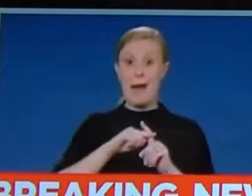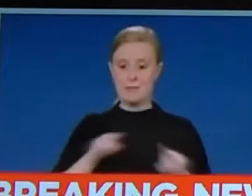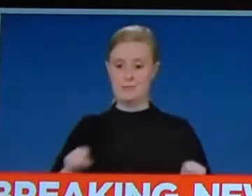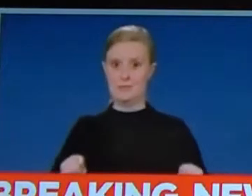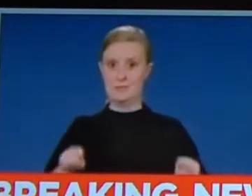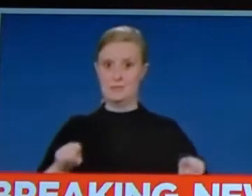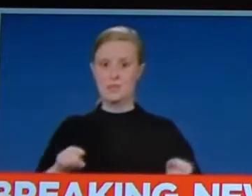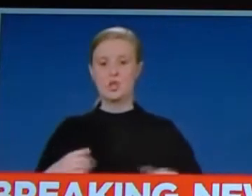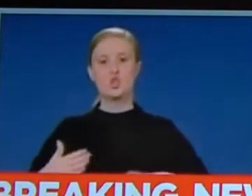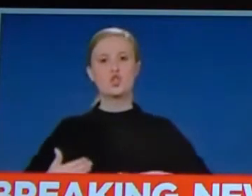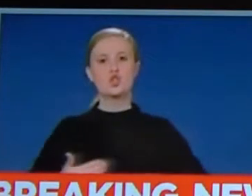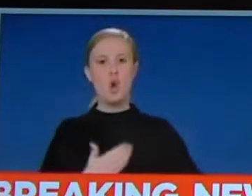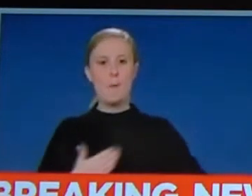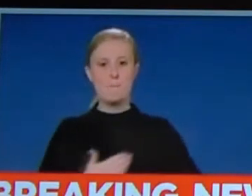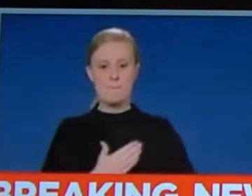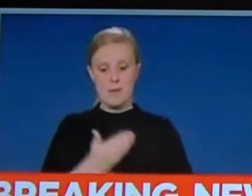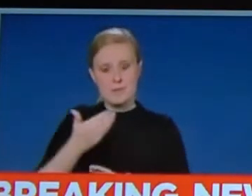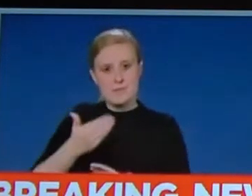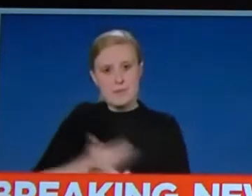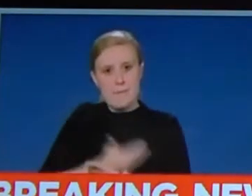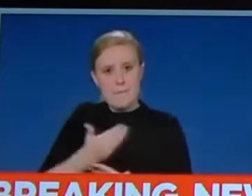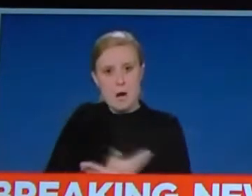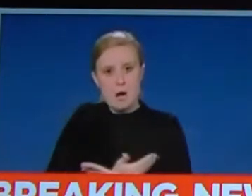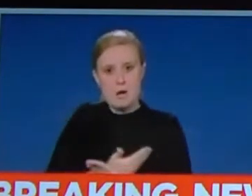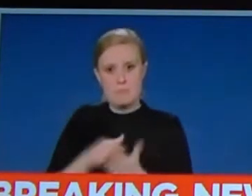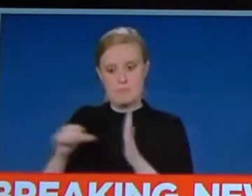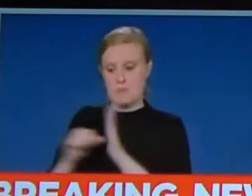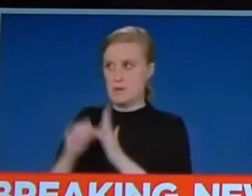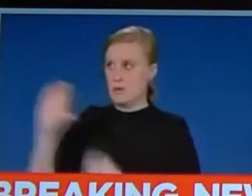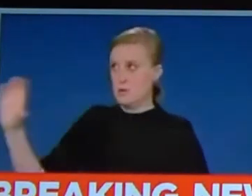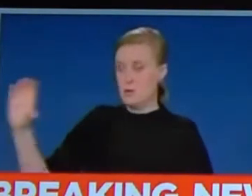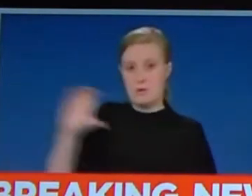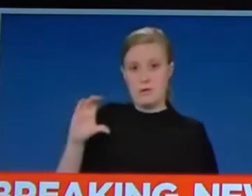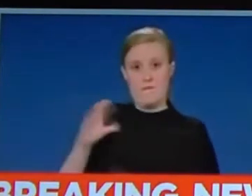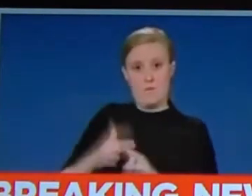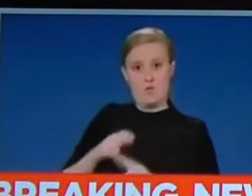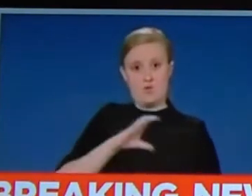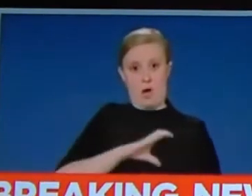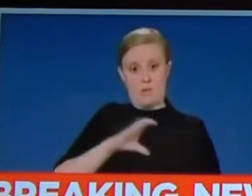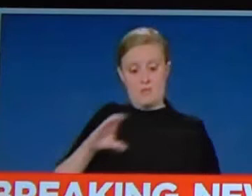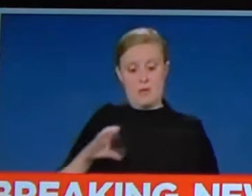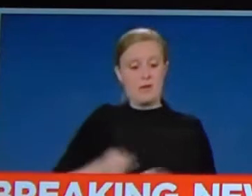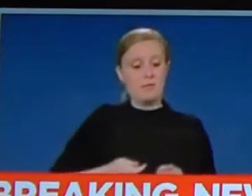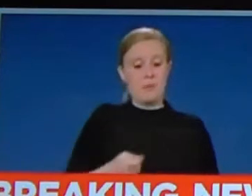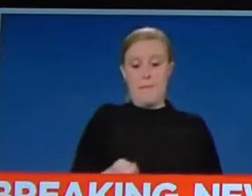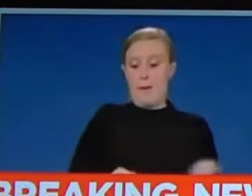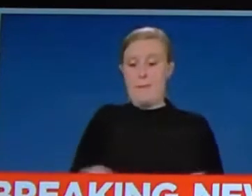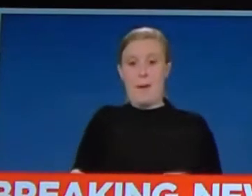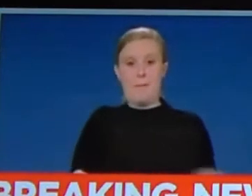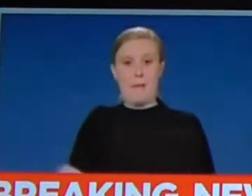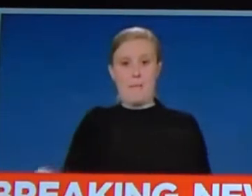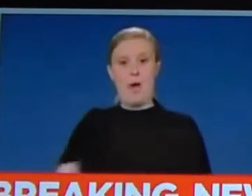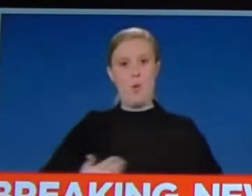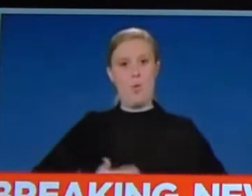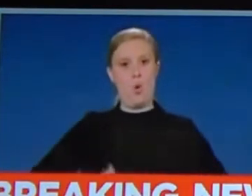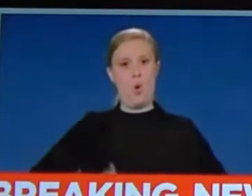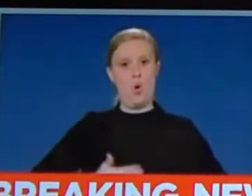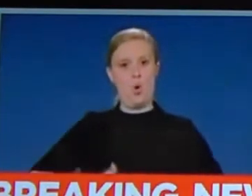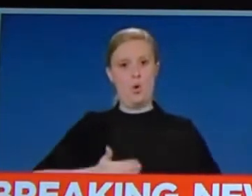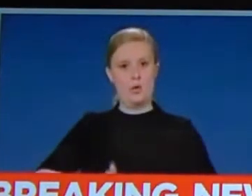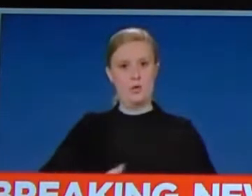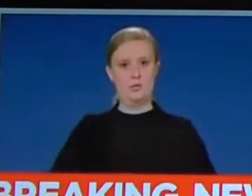of the wages, 60% of the costs of a childcare centre are the wages. So with